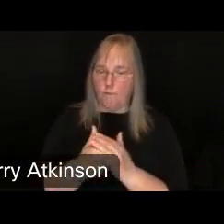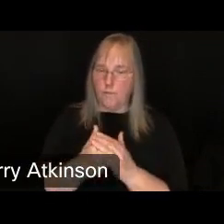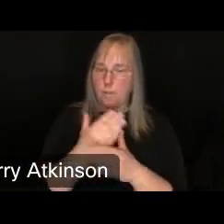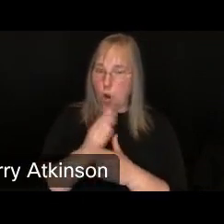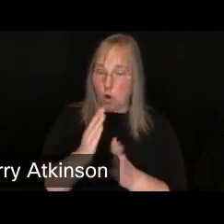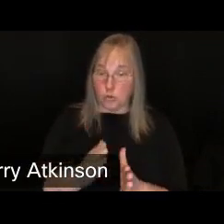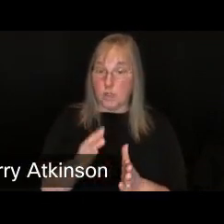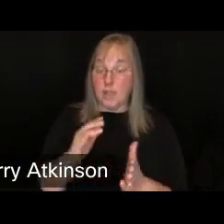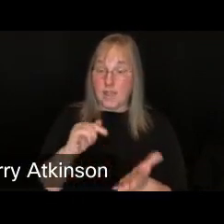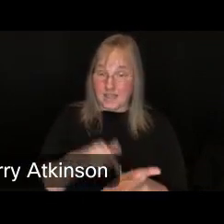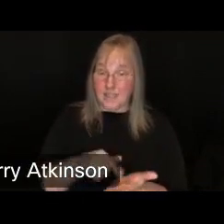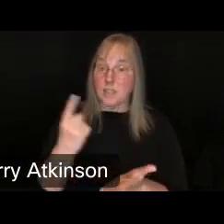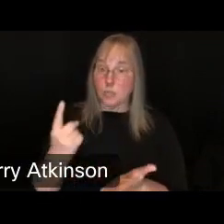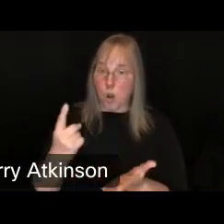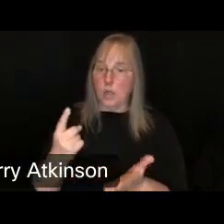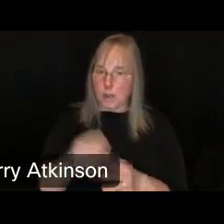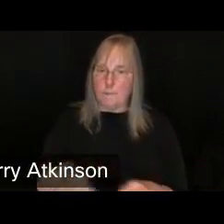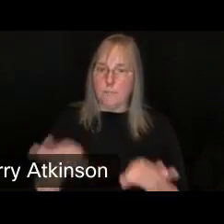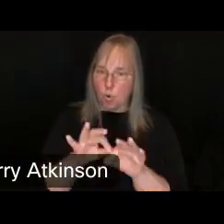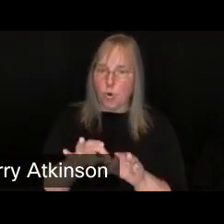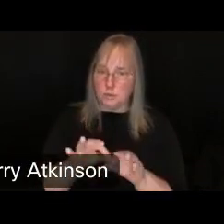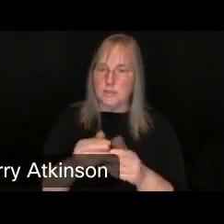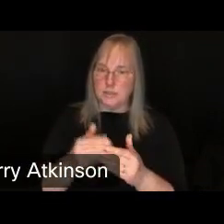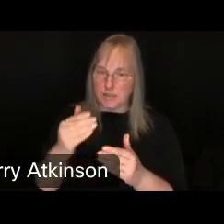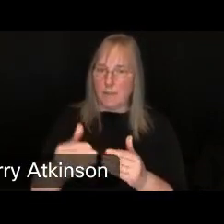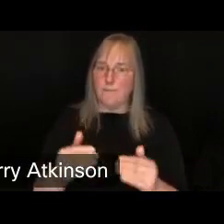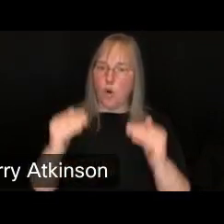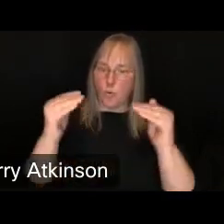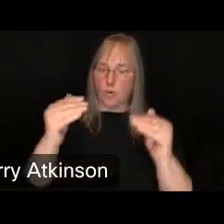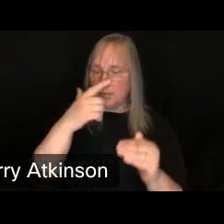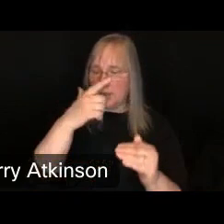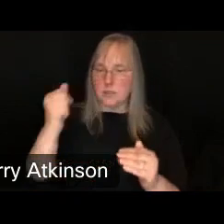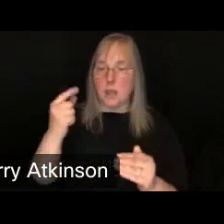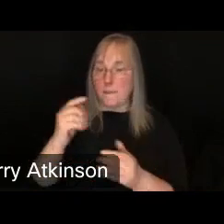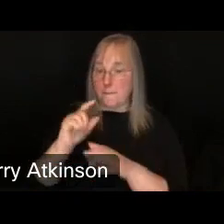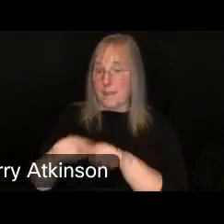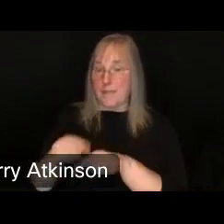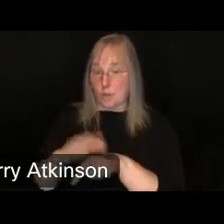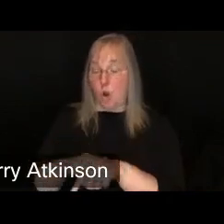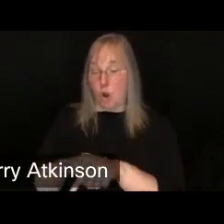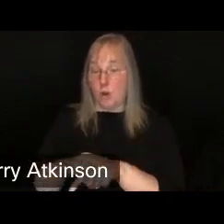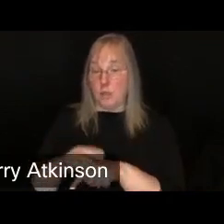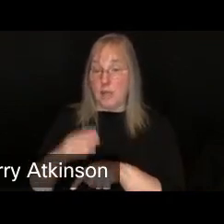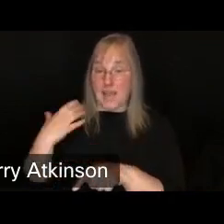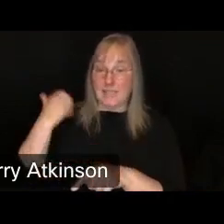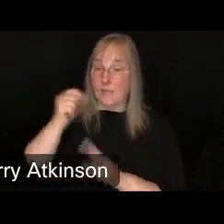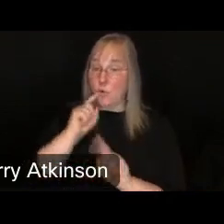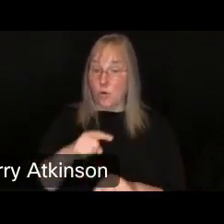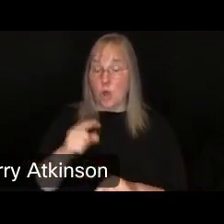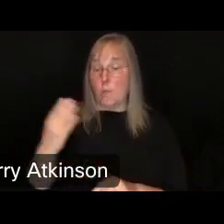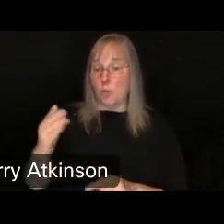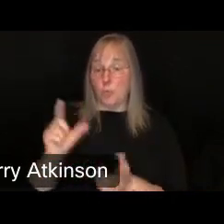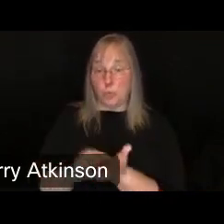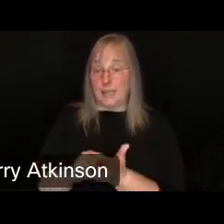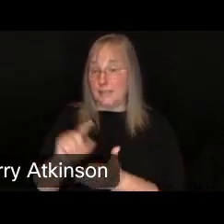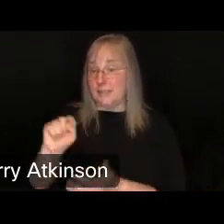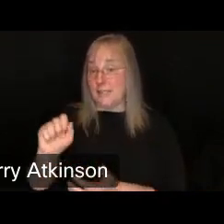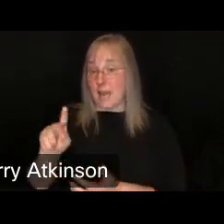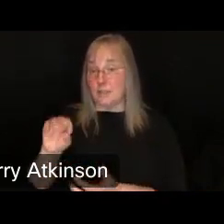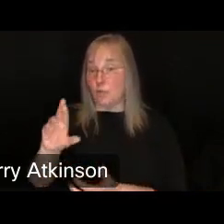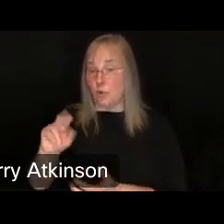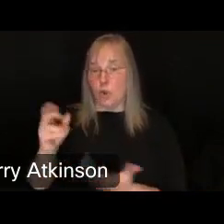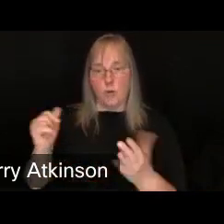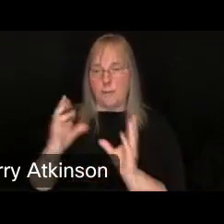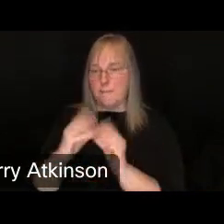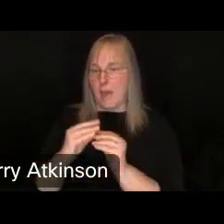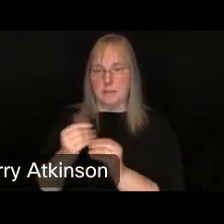important step forward because based on executive order, the Blueprint task force already met multiple times last year.